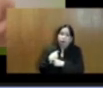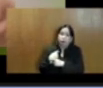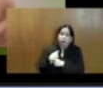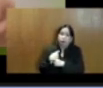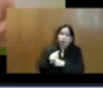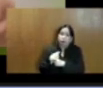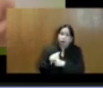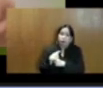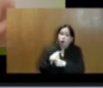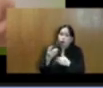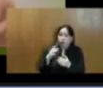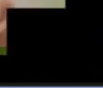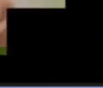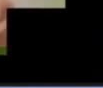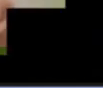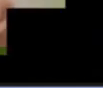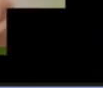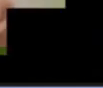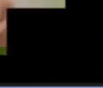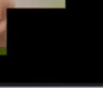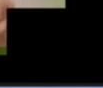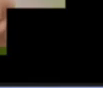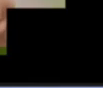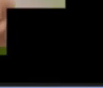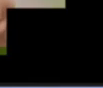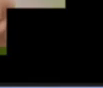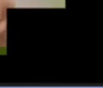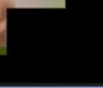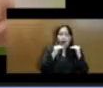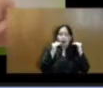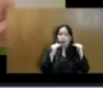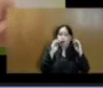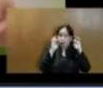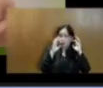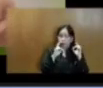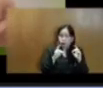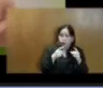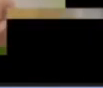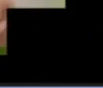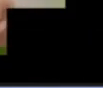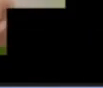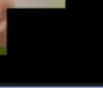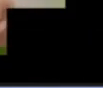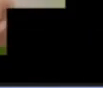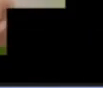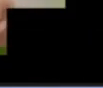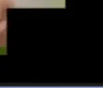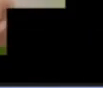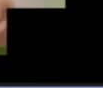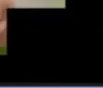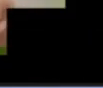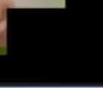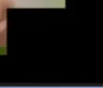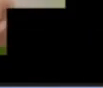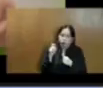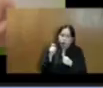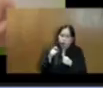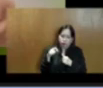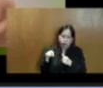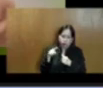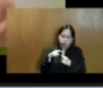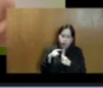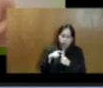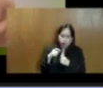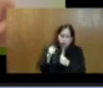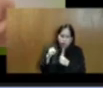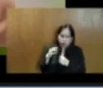in TVET might be credited in an higher education program. Okay, so I think with those, you know, once we